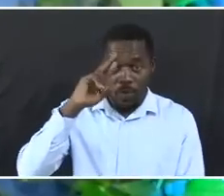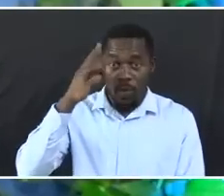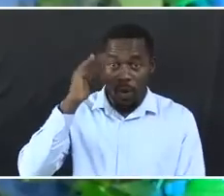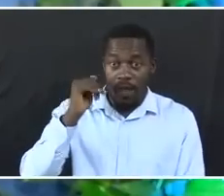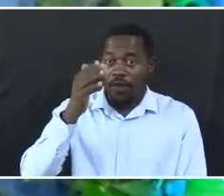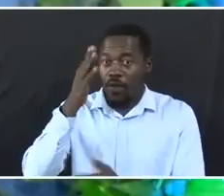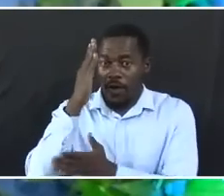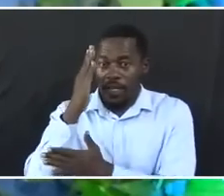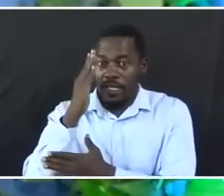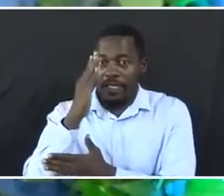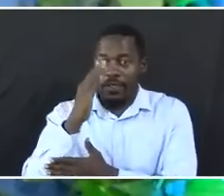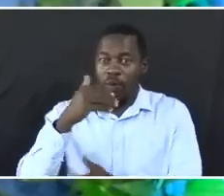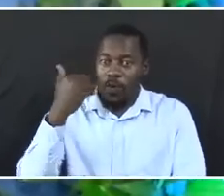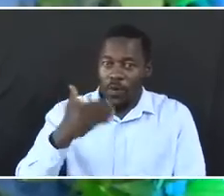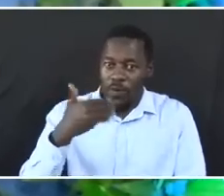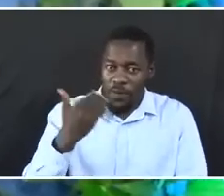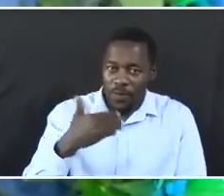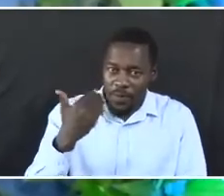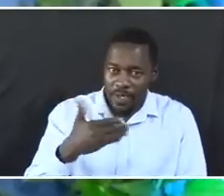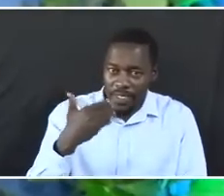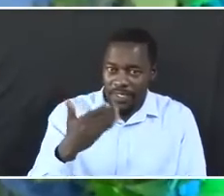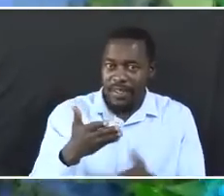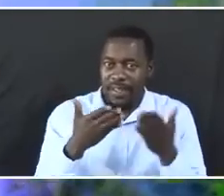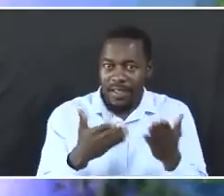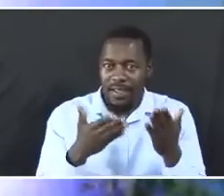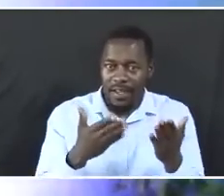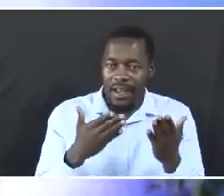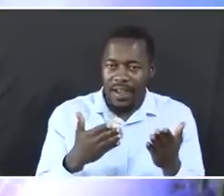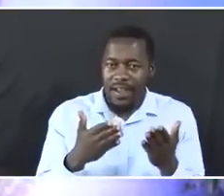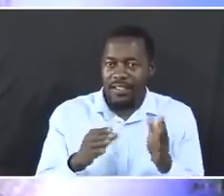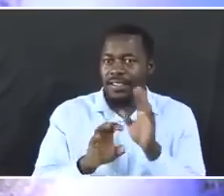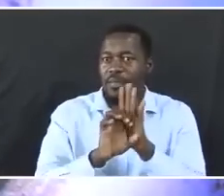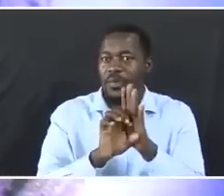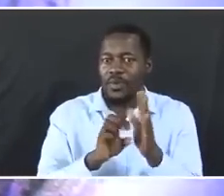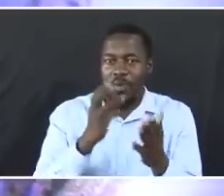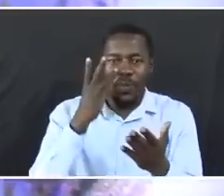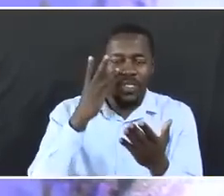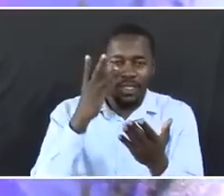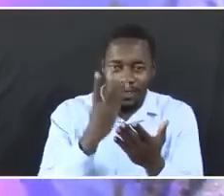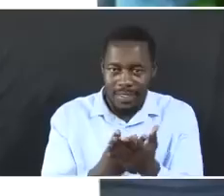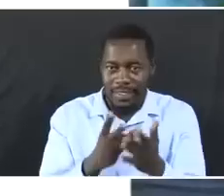between you. Did you hear it? The Lord is